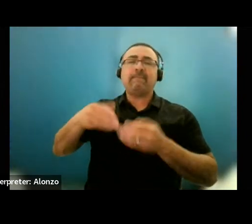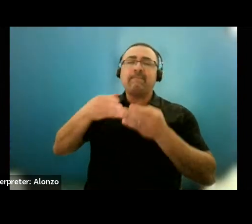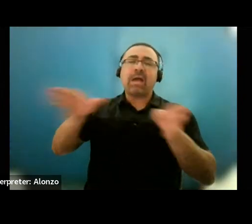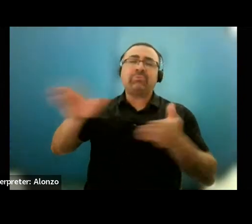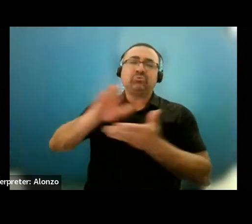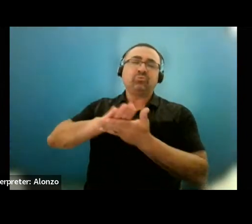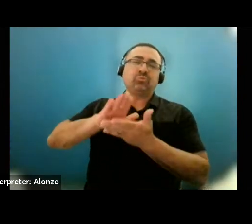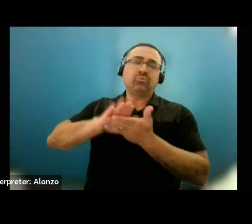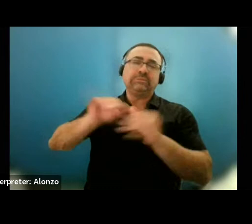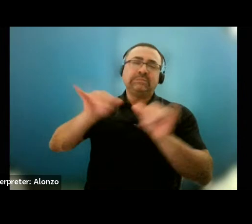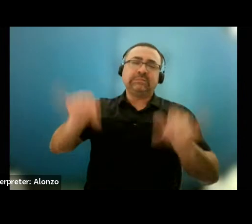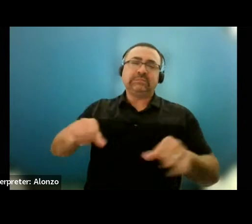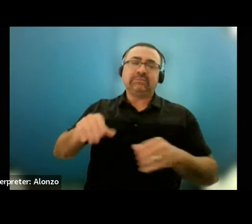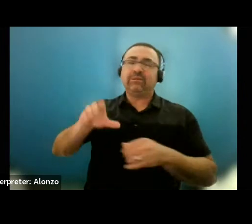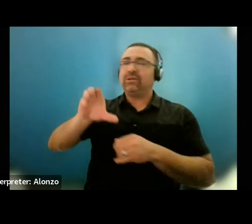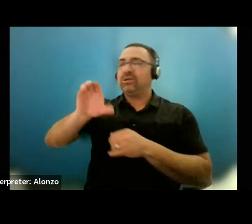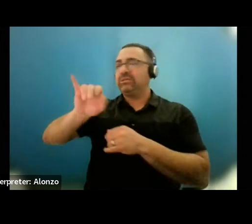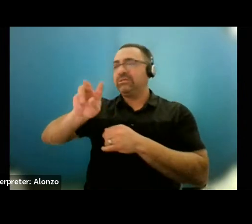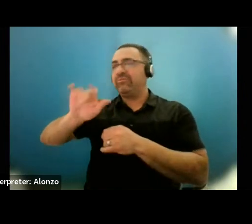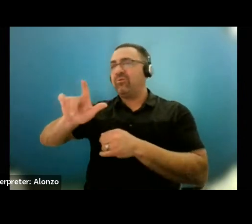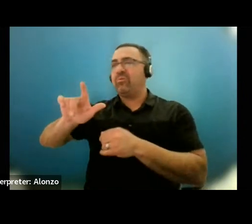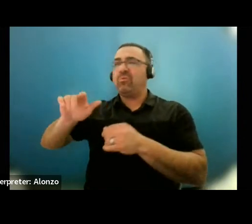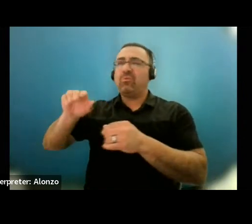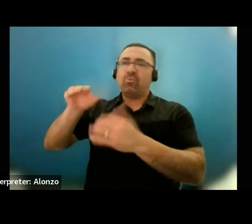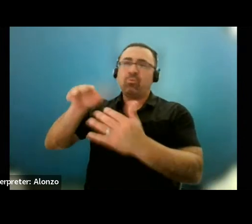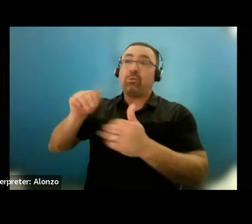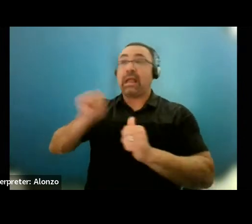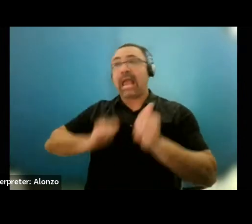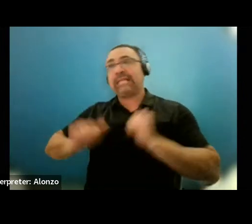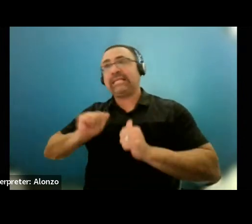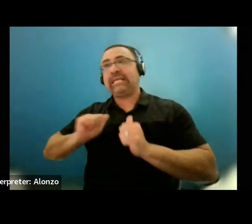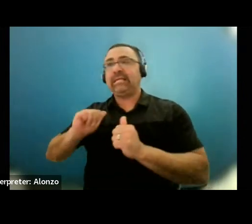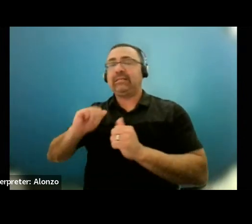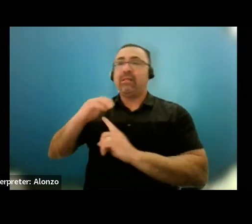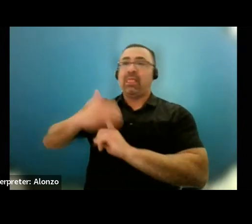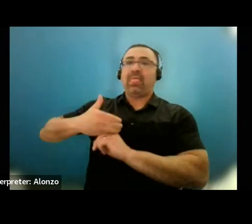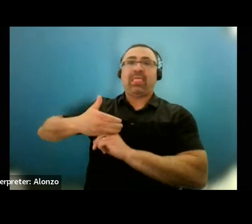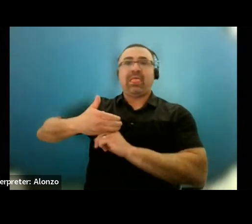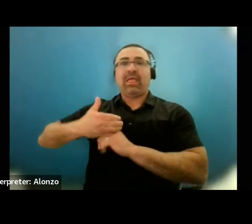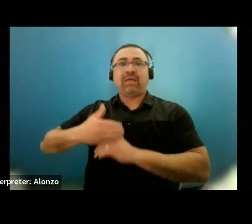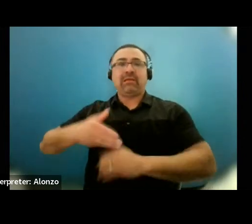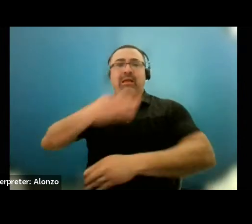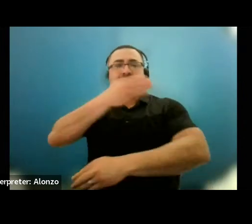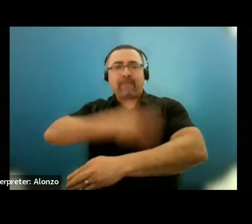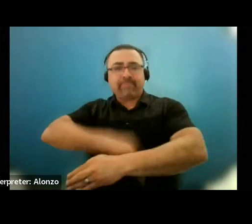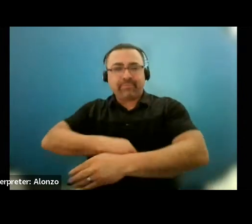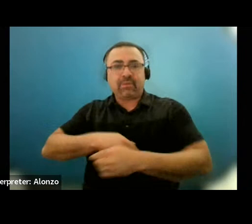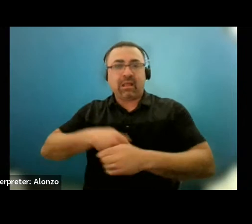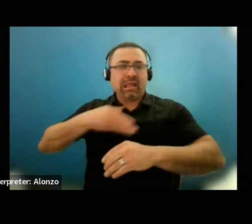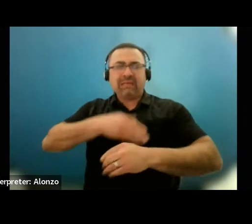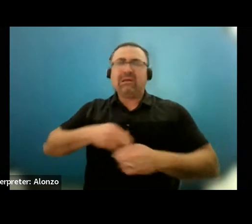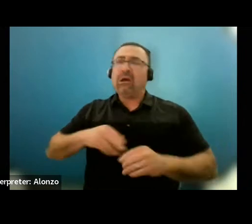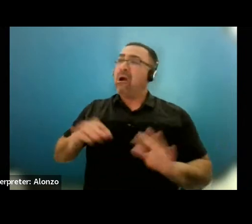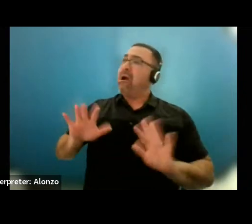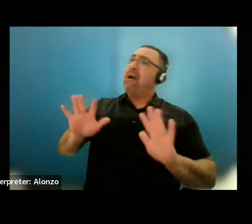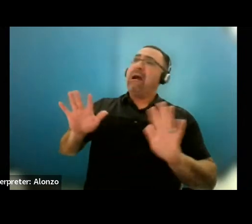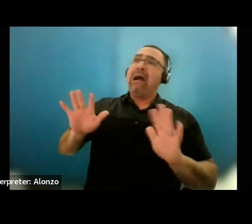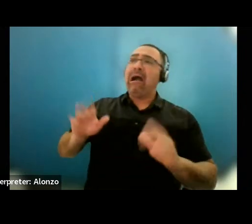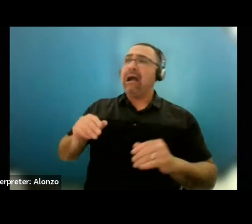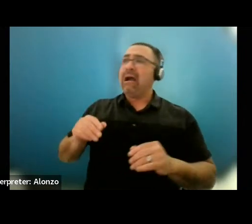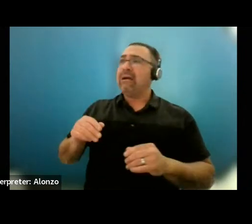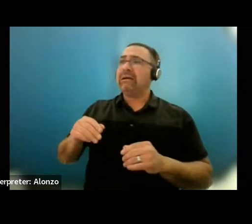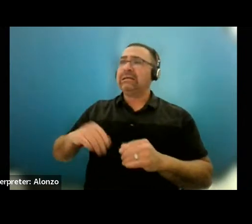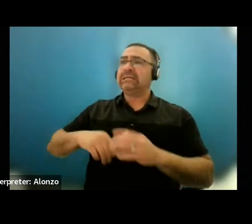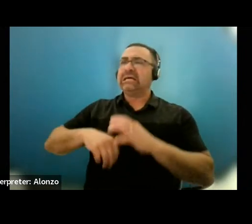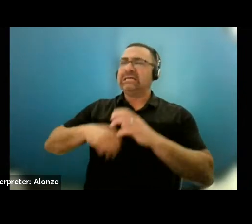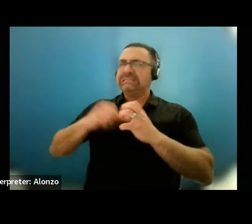we go to like Civil War reenactments where they like reenact like the amputations, and they're like, oh my God, they're biting on bullets because they're in